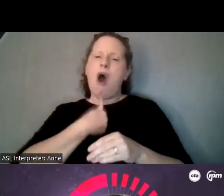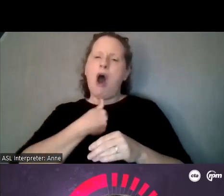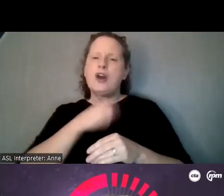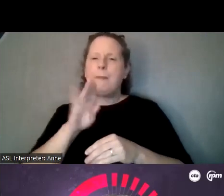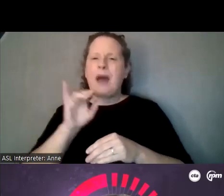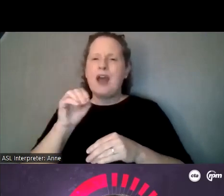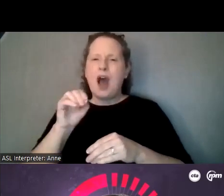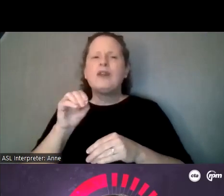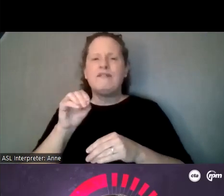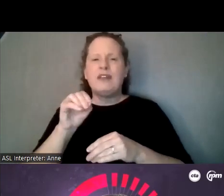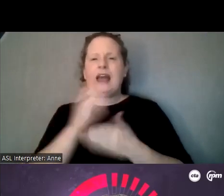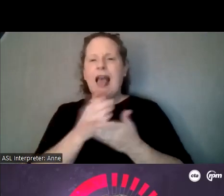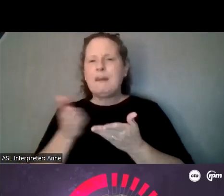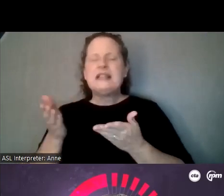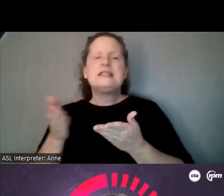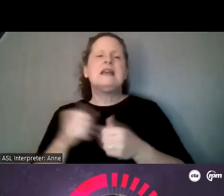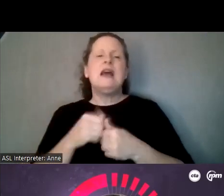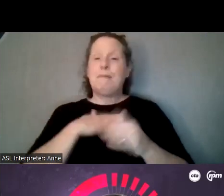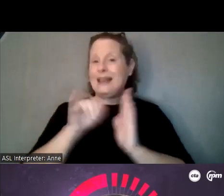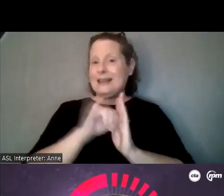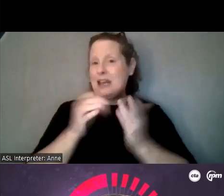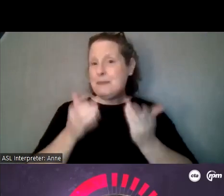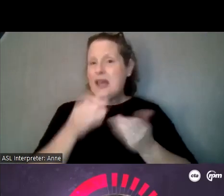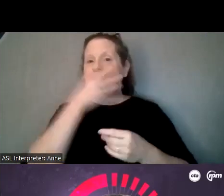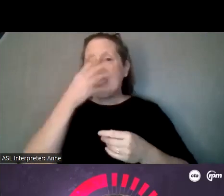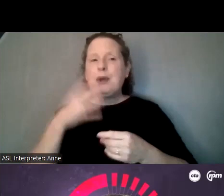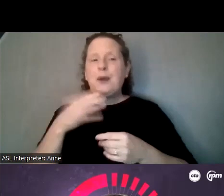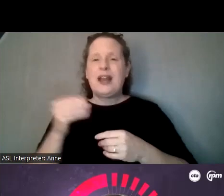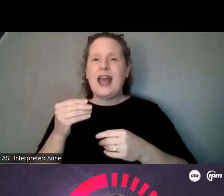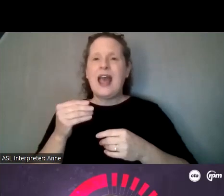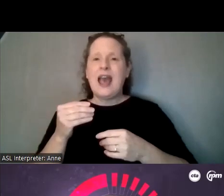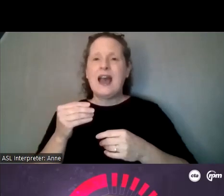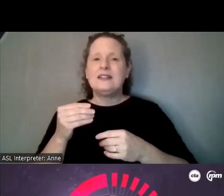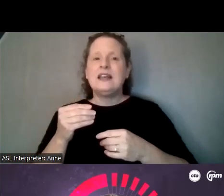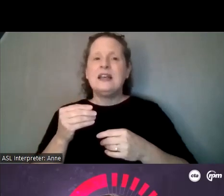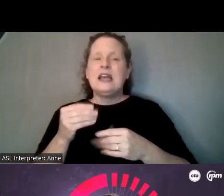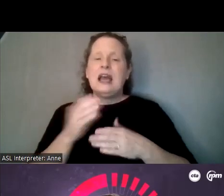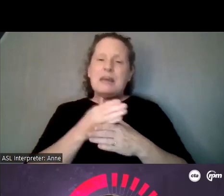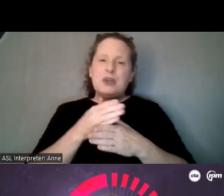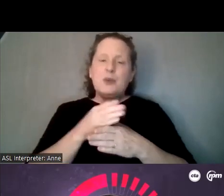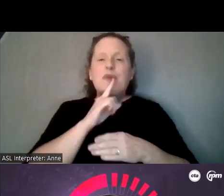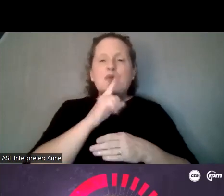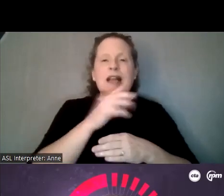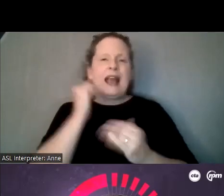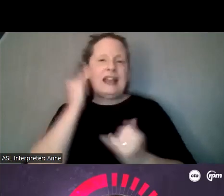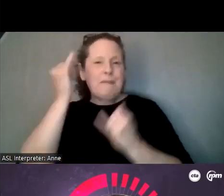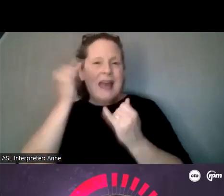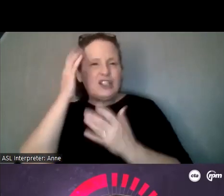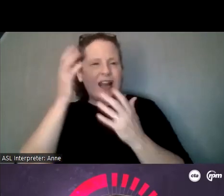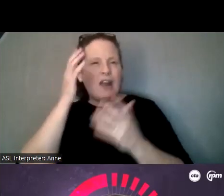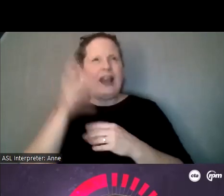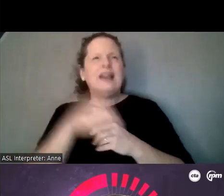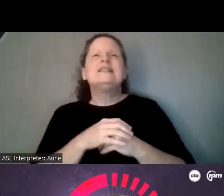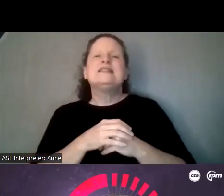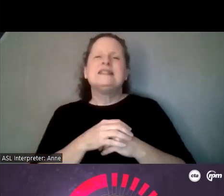my identity, being an immigrant, and floating in between real and imaginary, East and